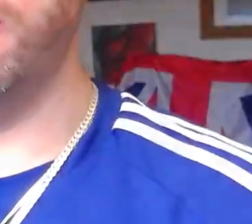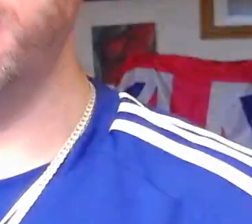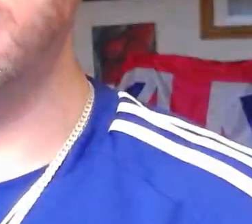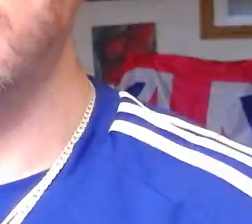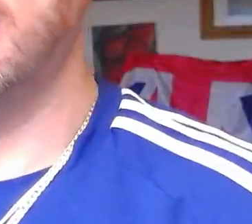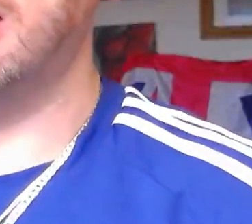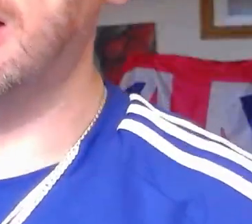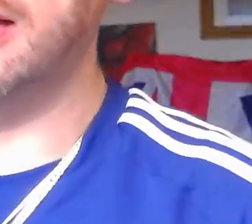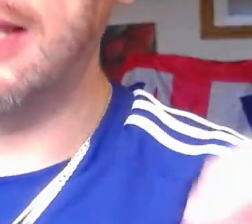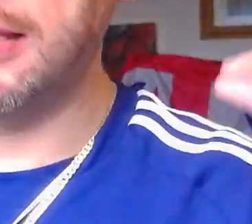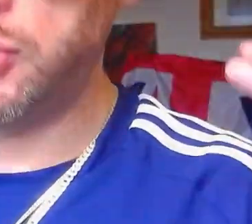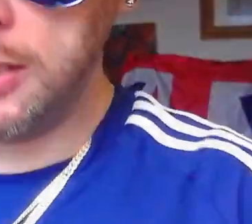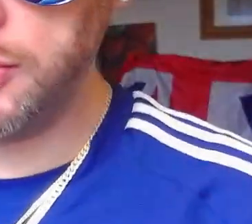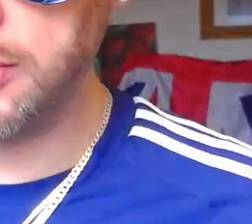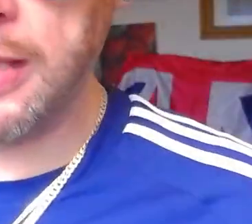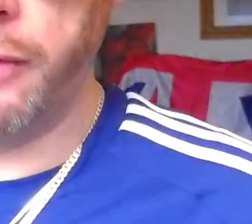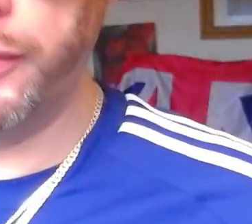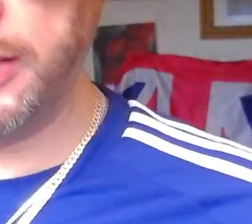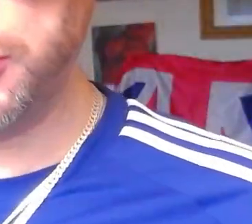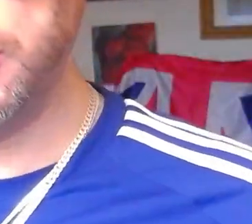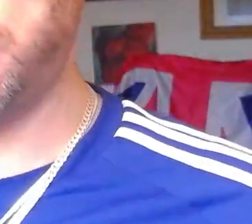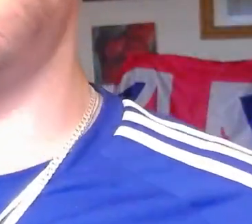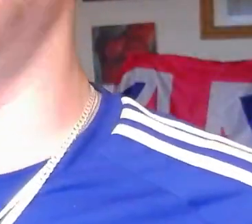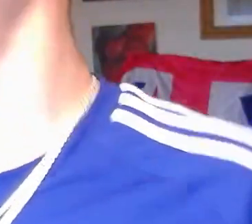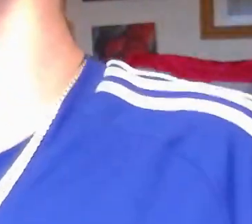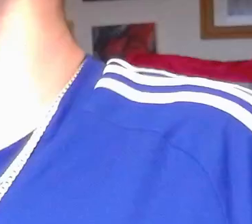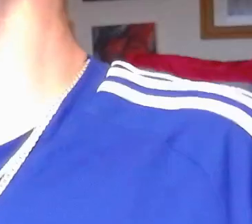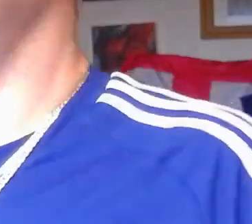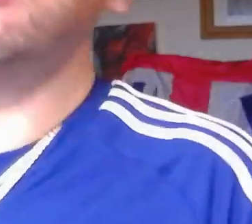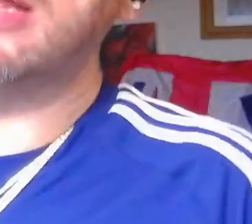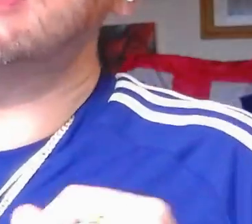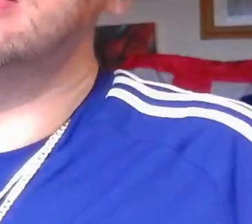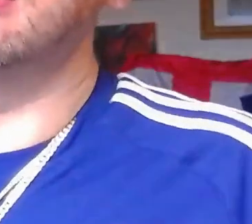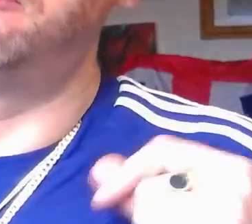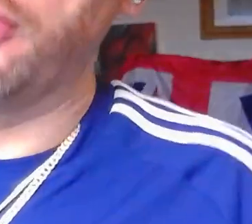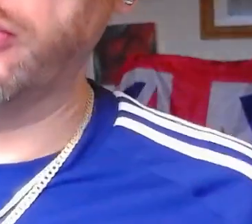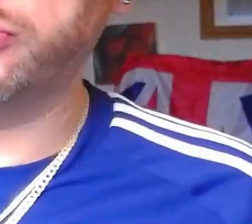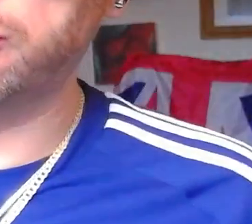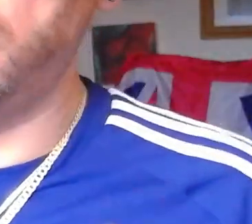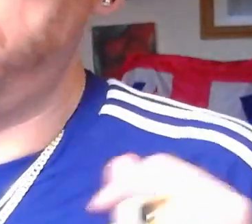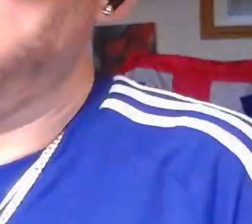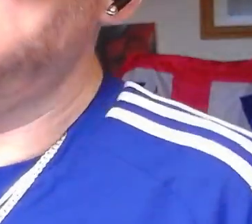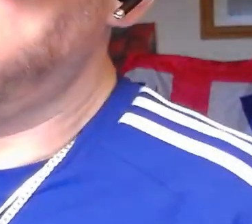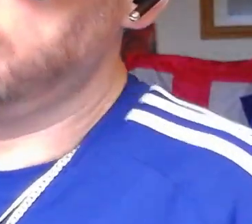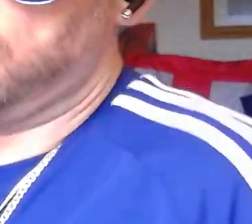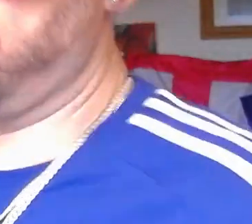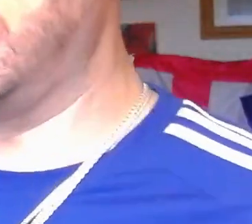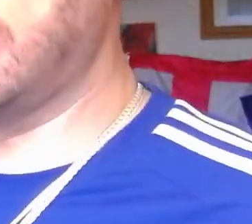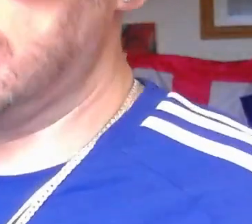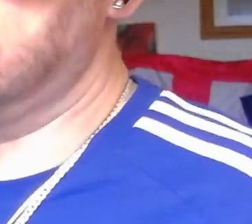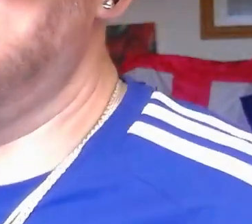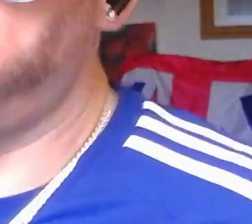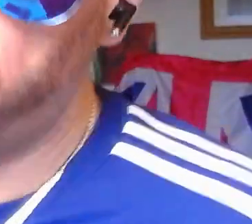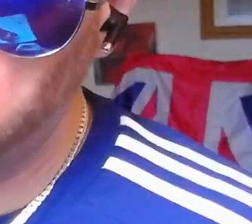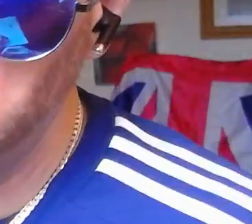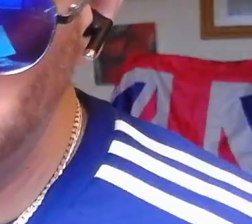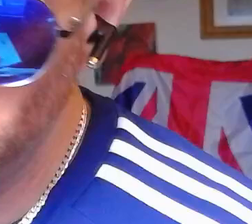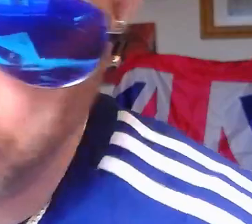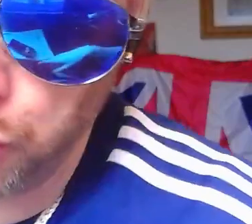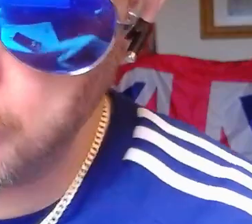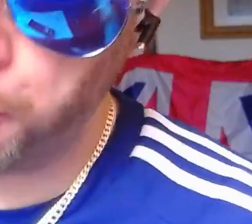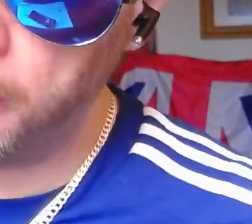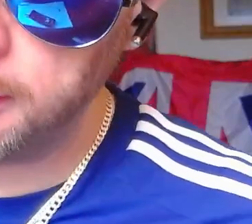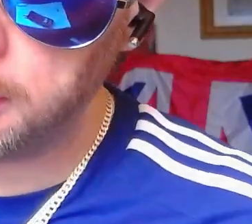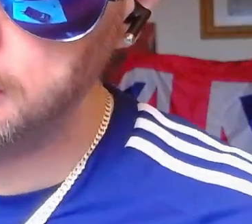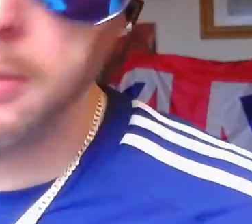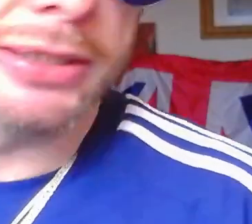his wand and changed the definition of shit. Rewrited the books, not burning them, just rewrite them, motherfuckers,